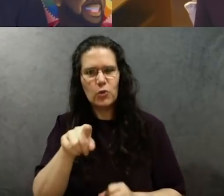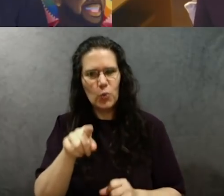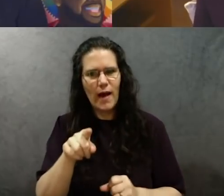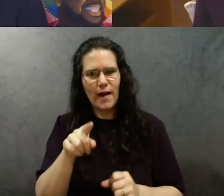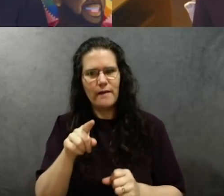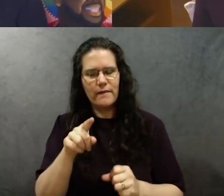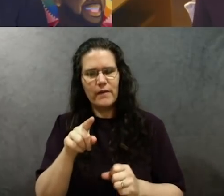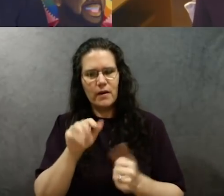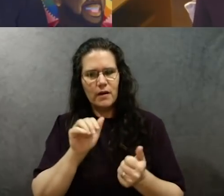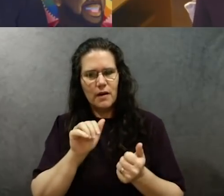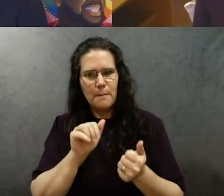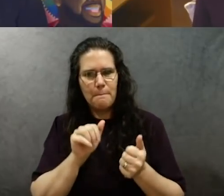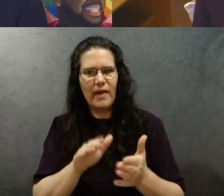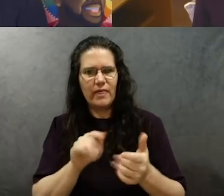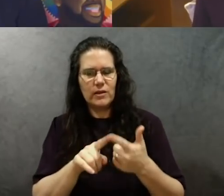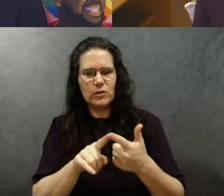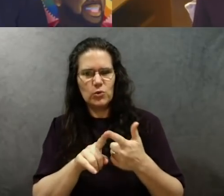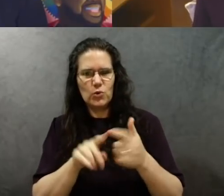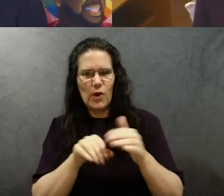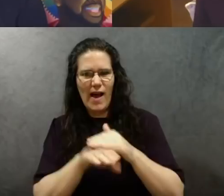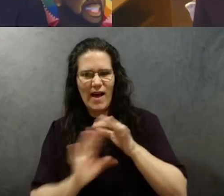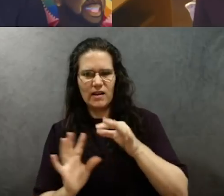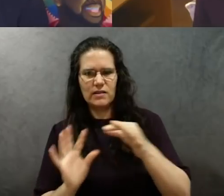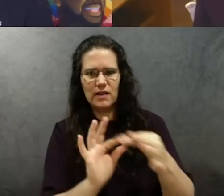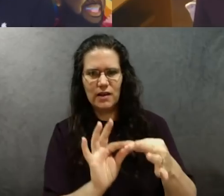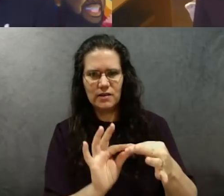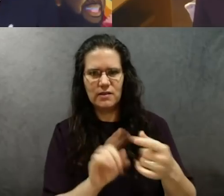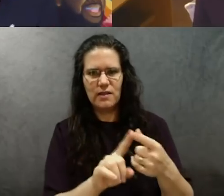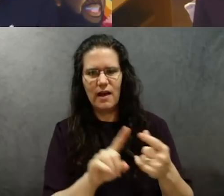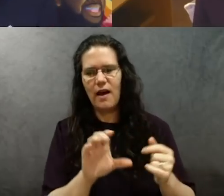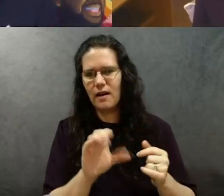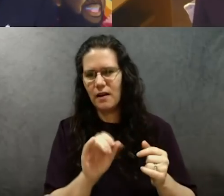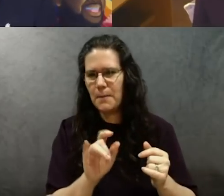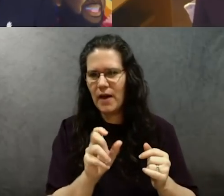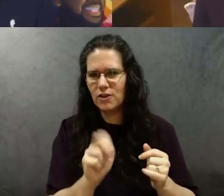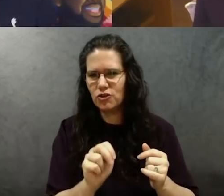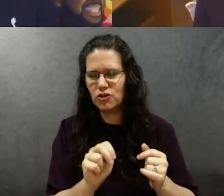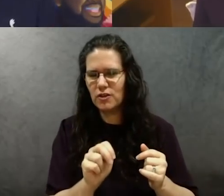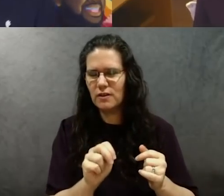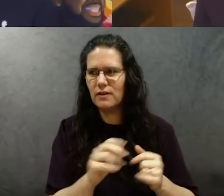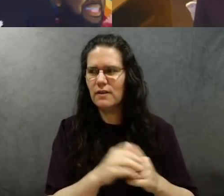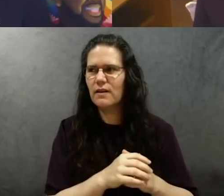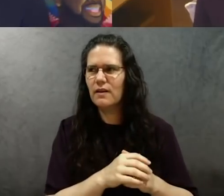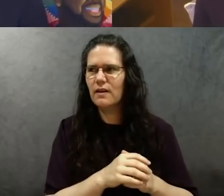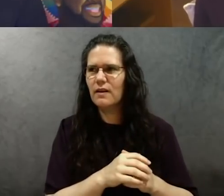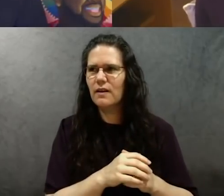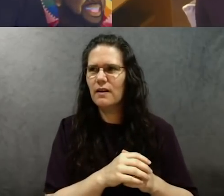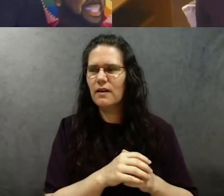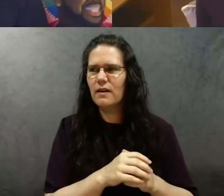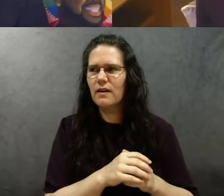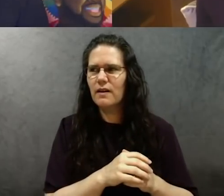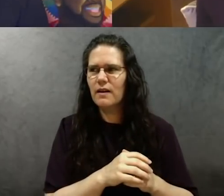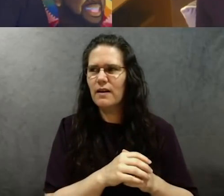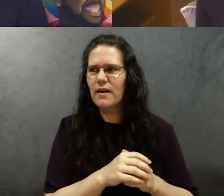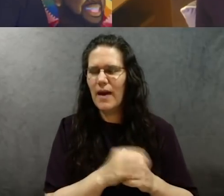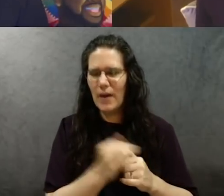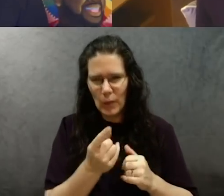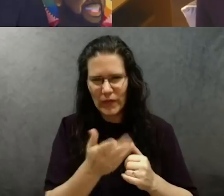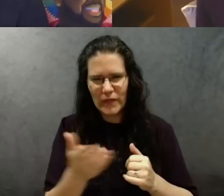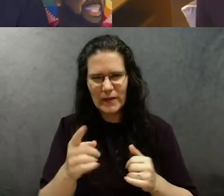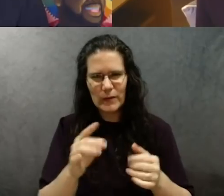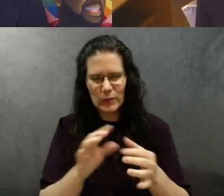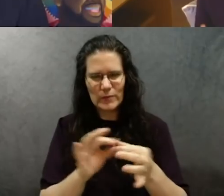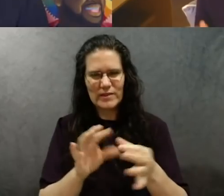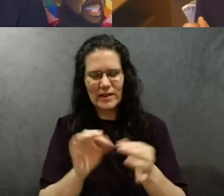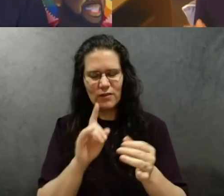it. And what I wonder about so often is that you said something that really caught my attention, which